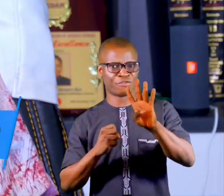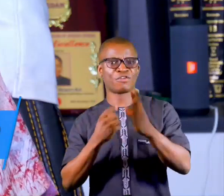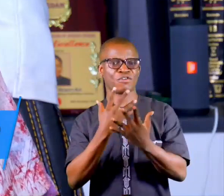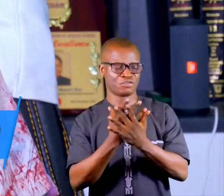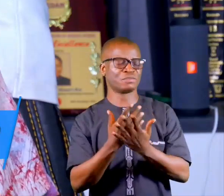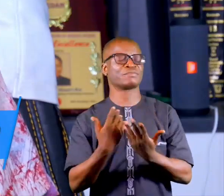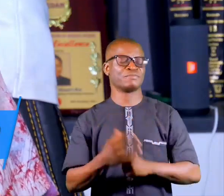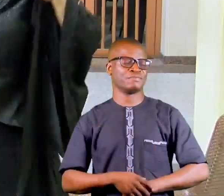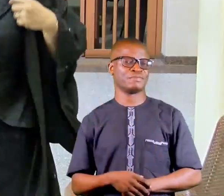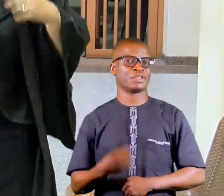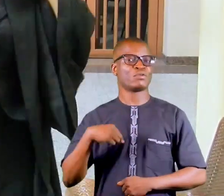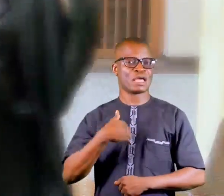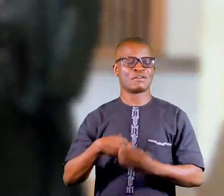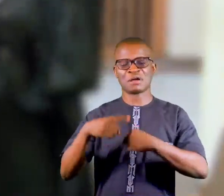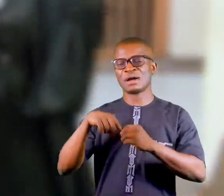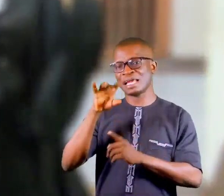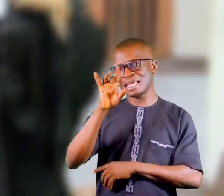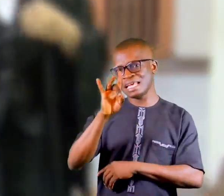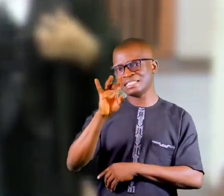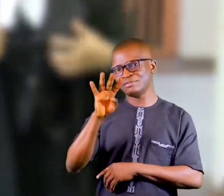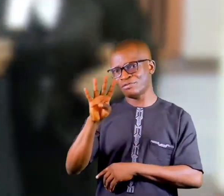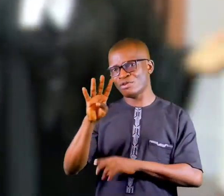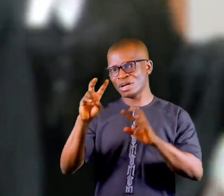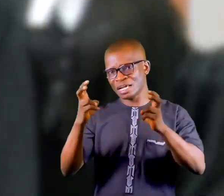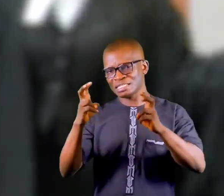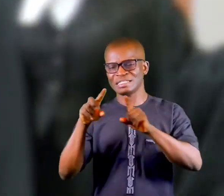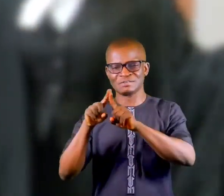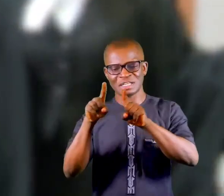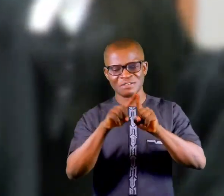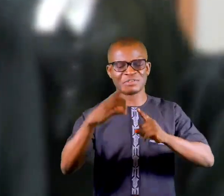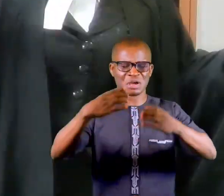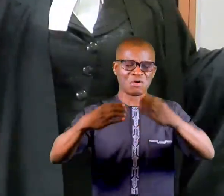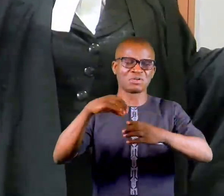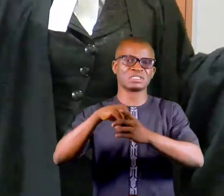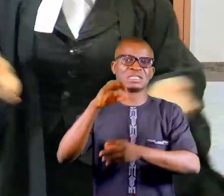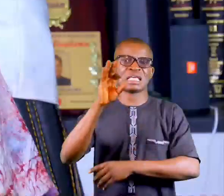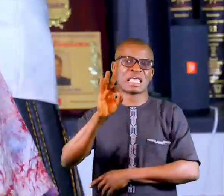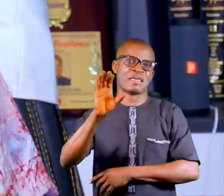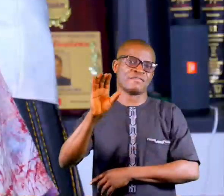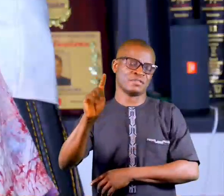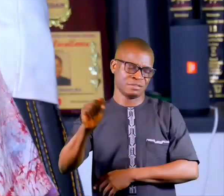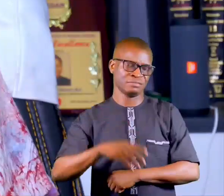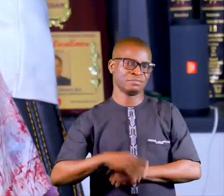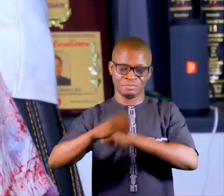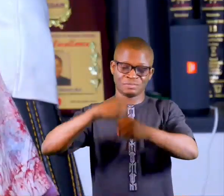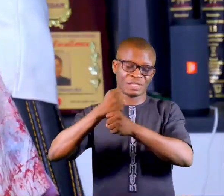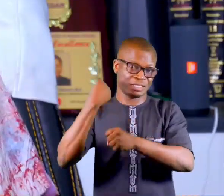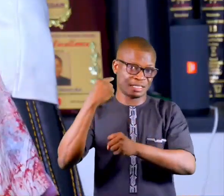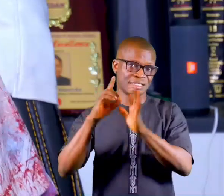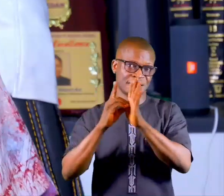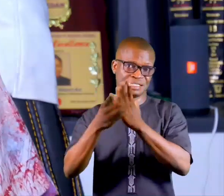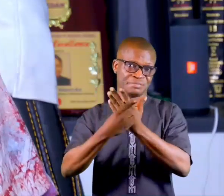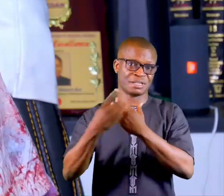We have about 84 cases in various courts here in the FCT. And last year, December, we